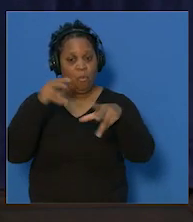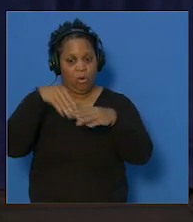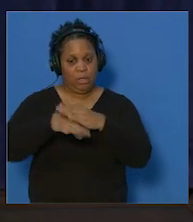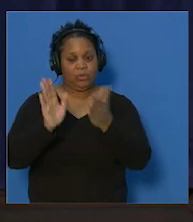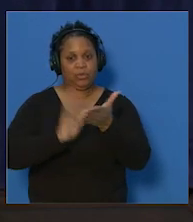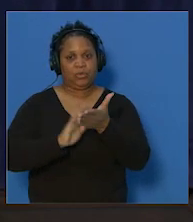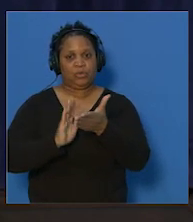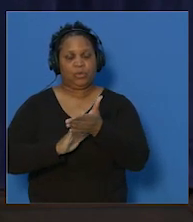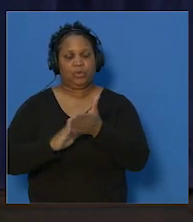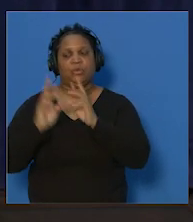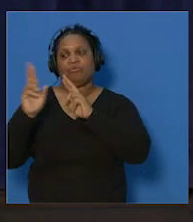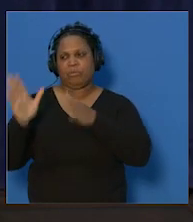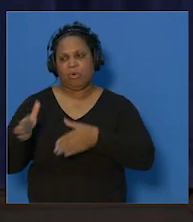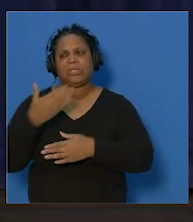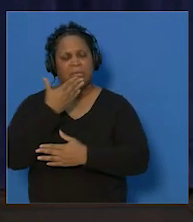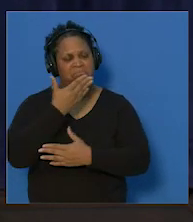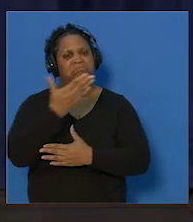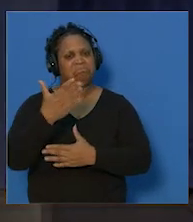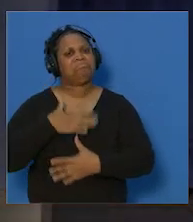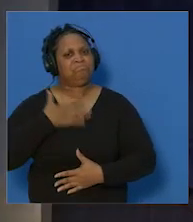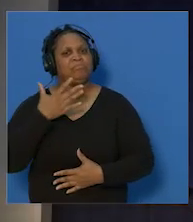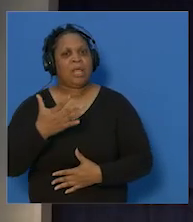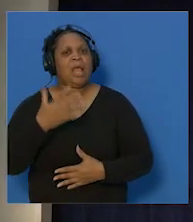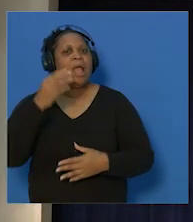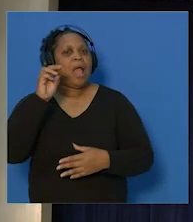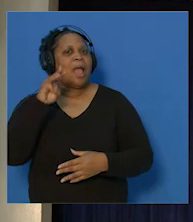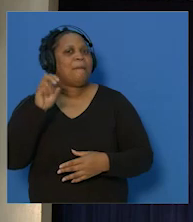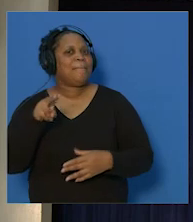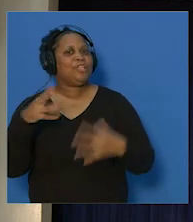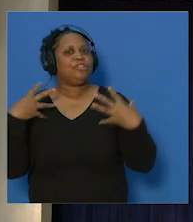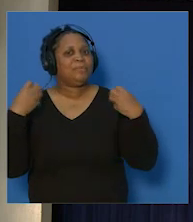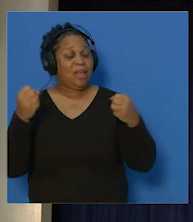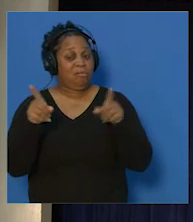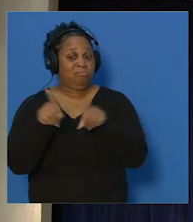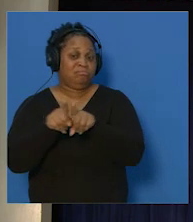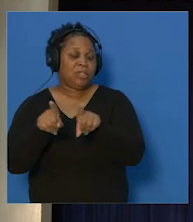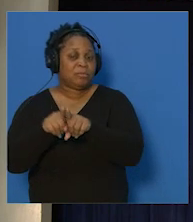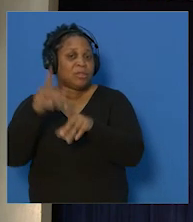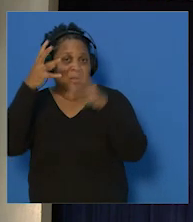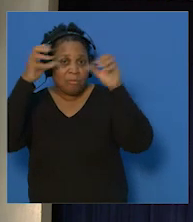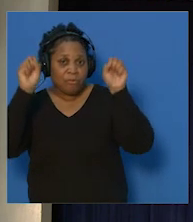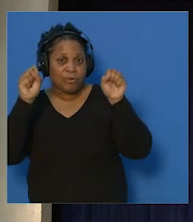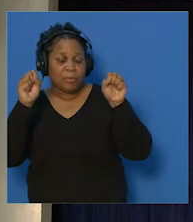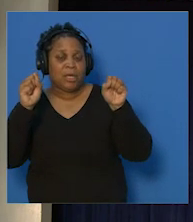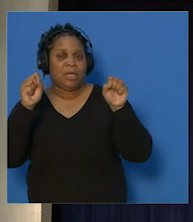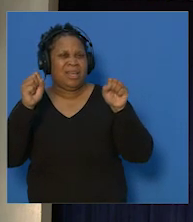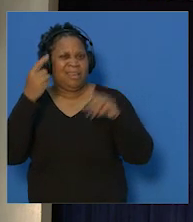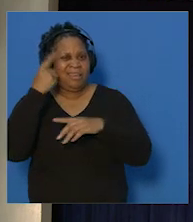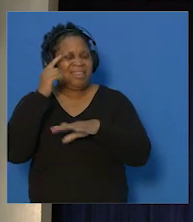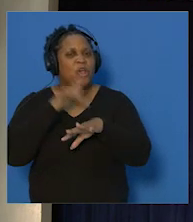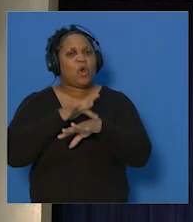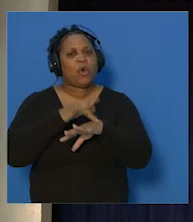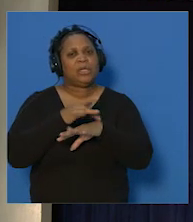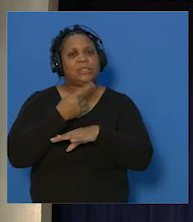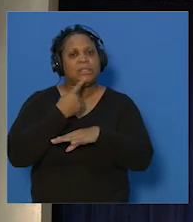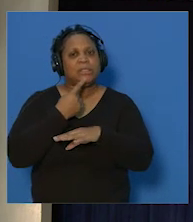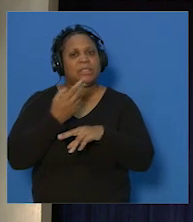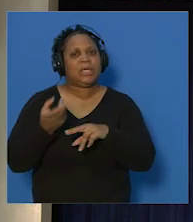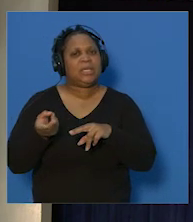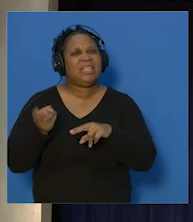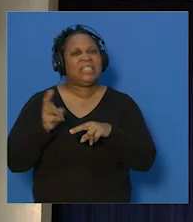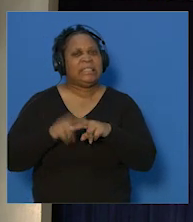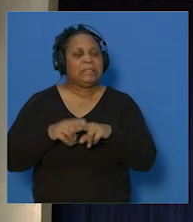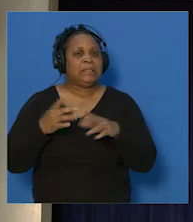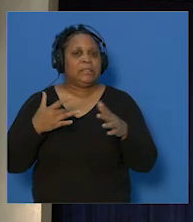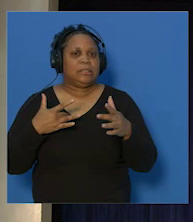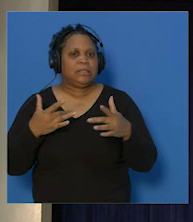Sure. appreciated. Minister of Health, perhaps Premier as well. Minister, I think you said earlier that you were increasingly worried